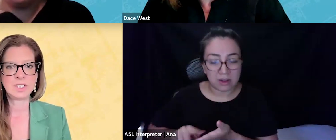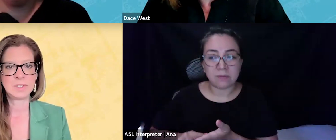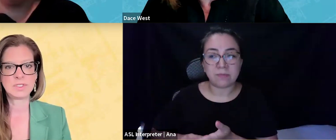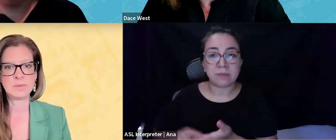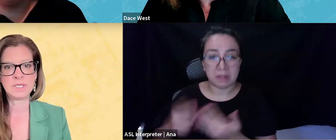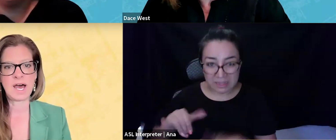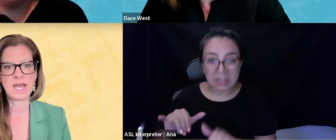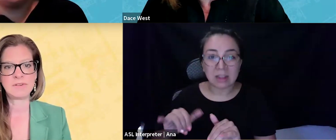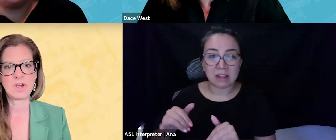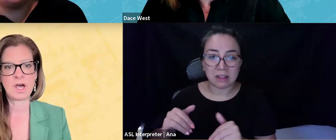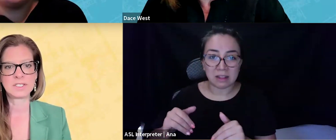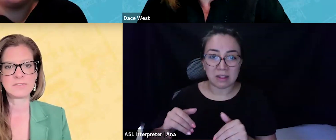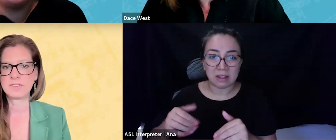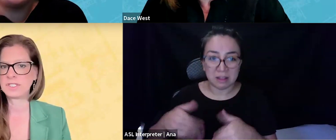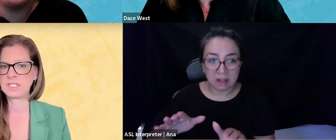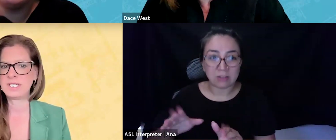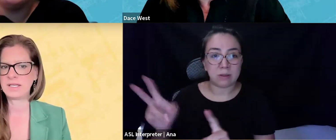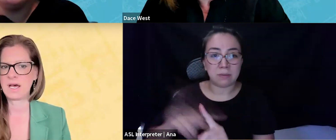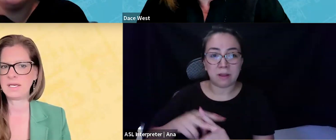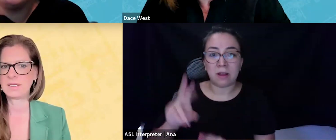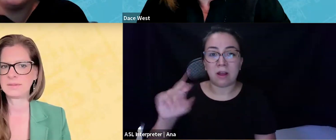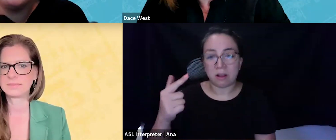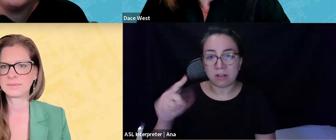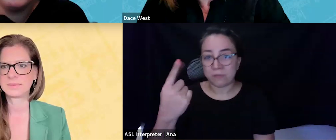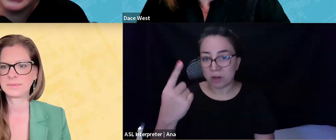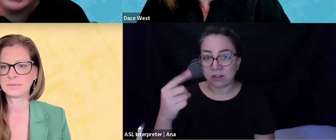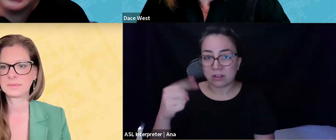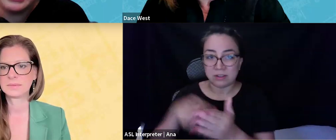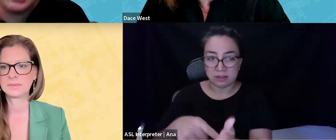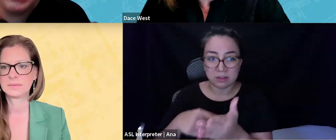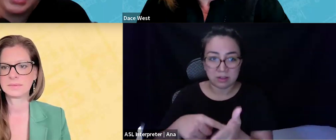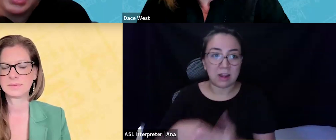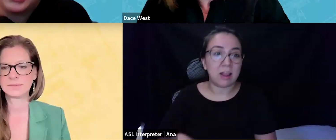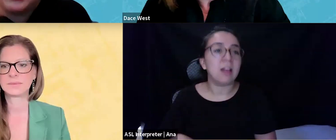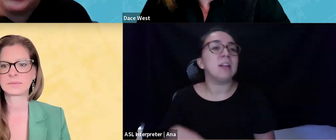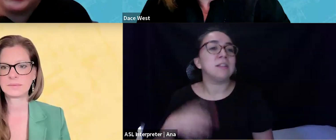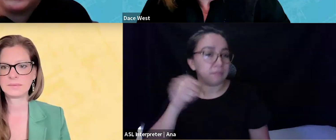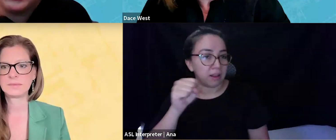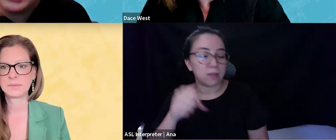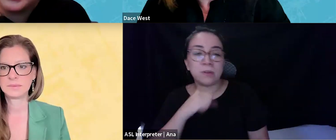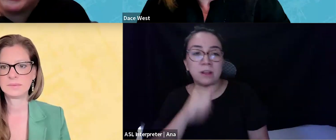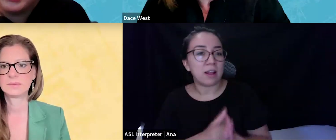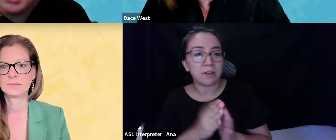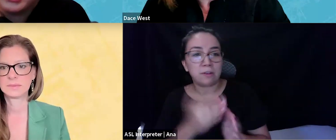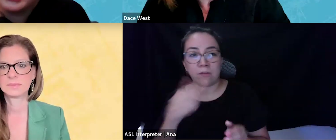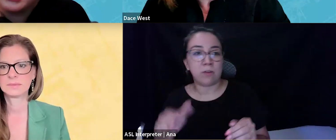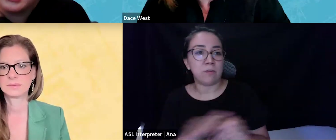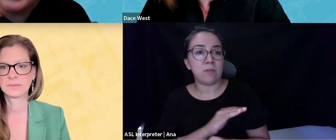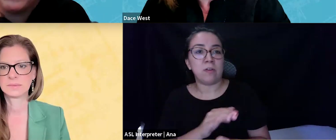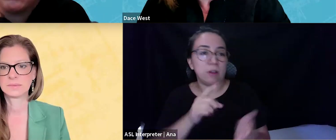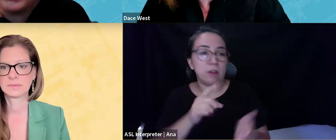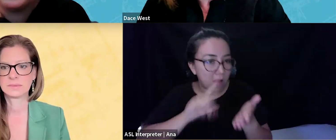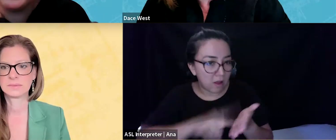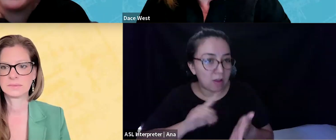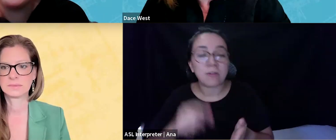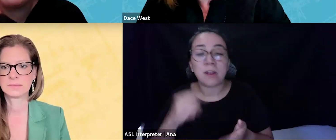still eligible to apply for the August 1st deadline? Yes, we will not ask you for your fully executed audit.